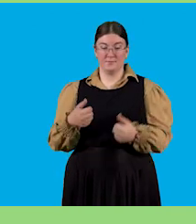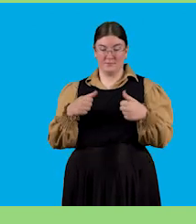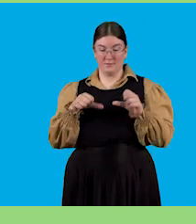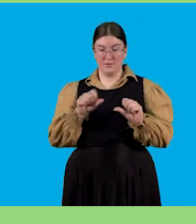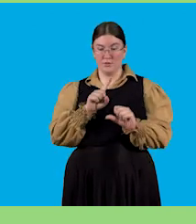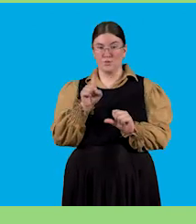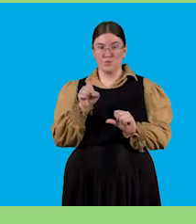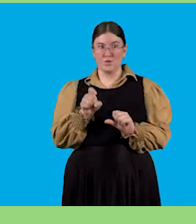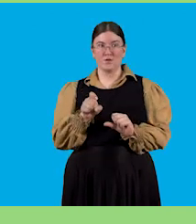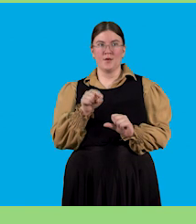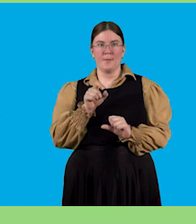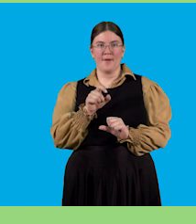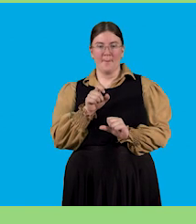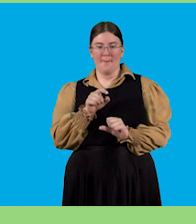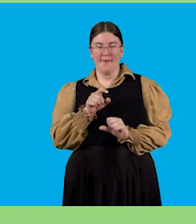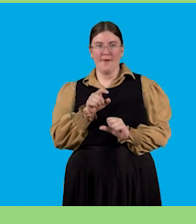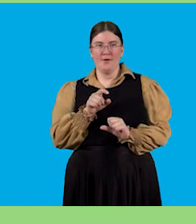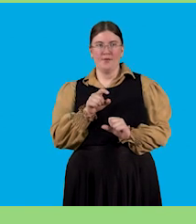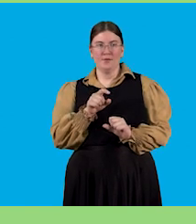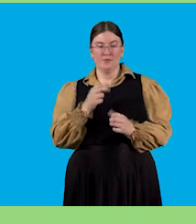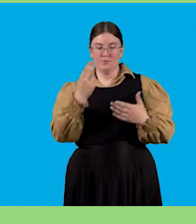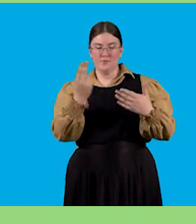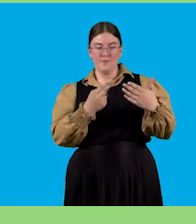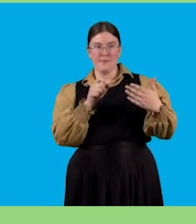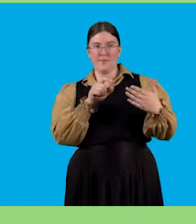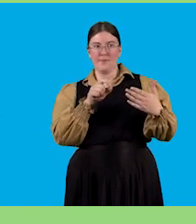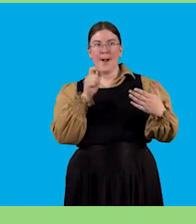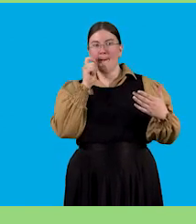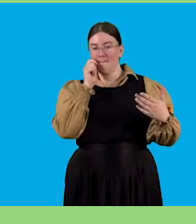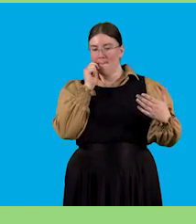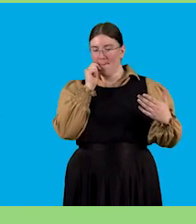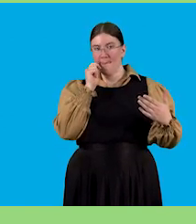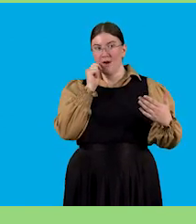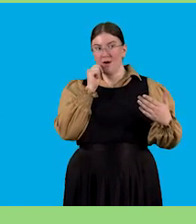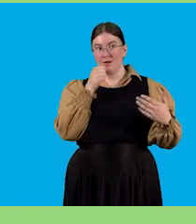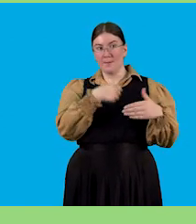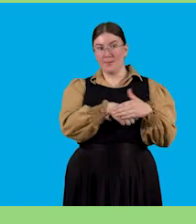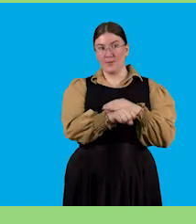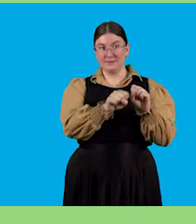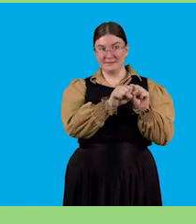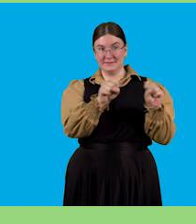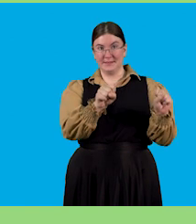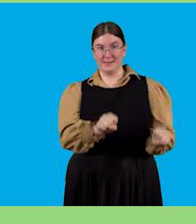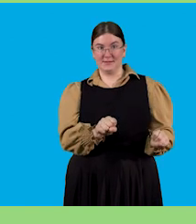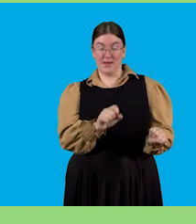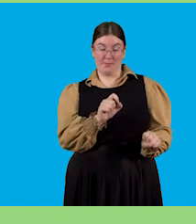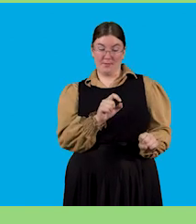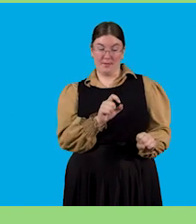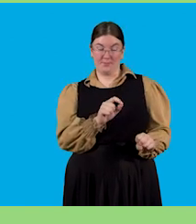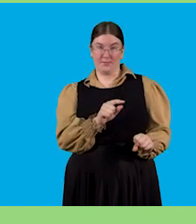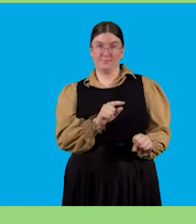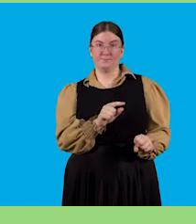Okay. Next question. There is a diagram of the male reproductive system. And then